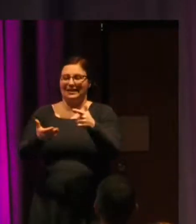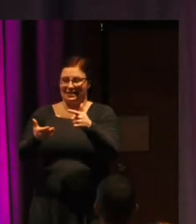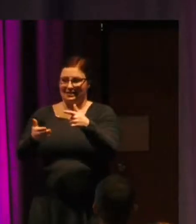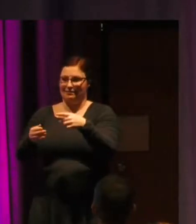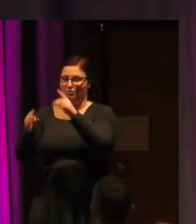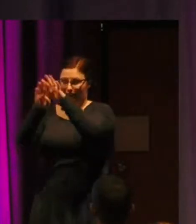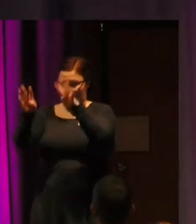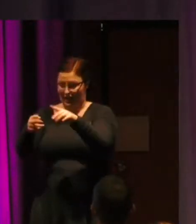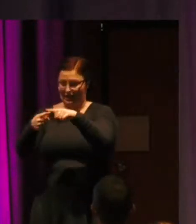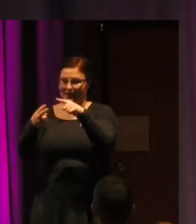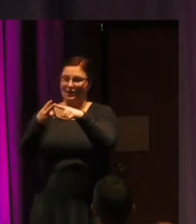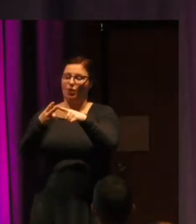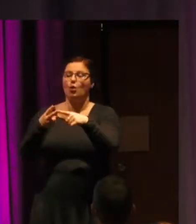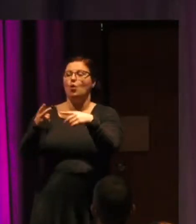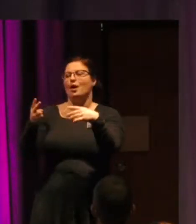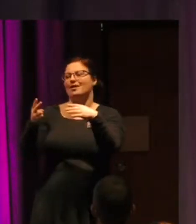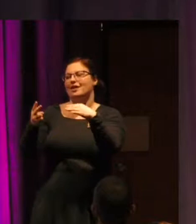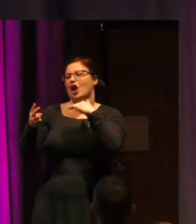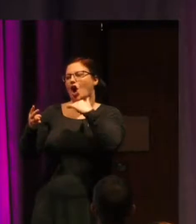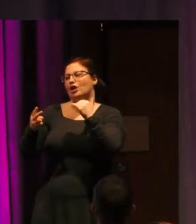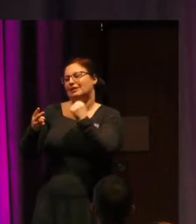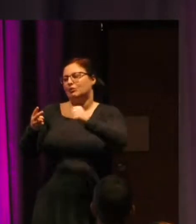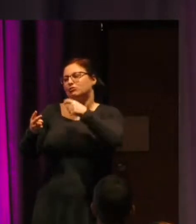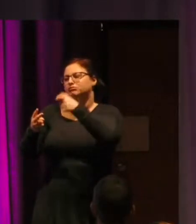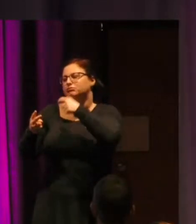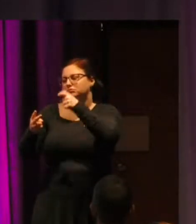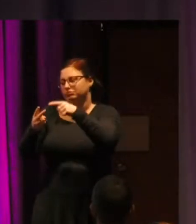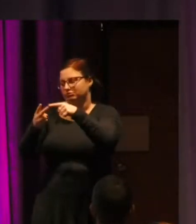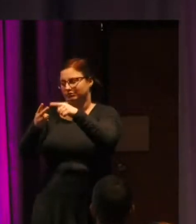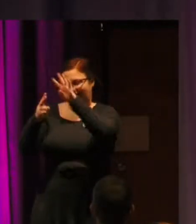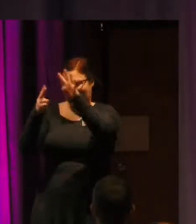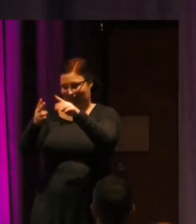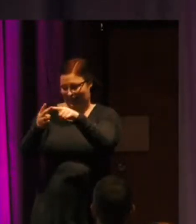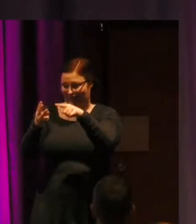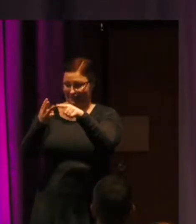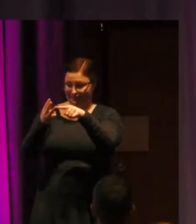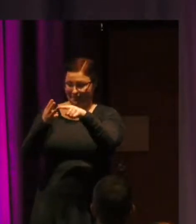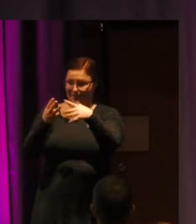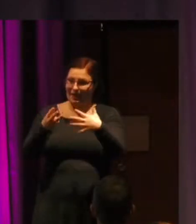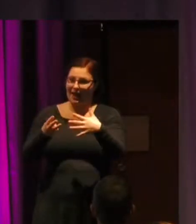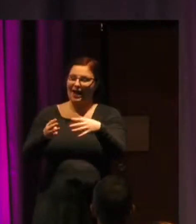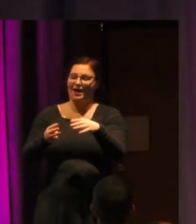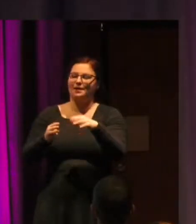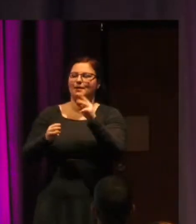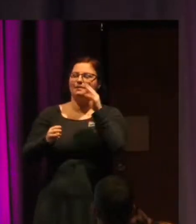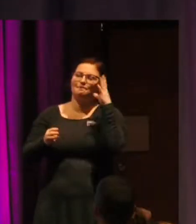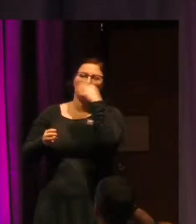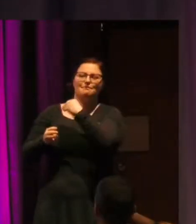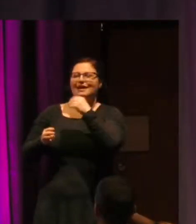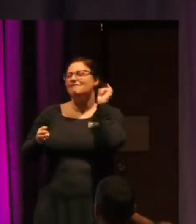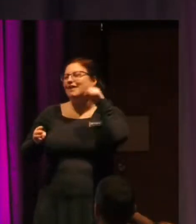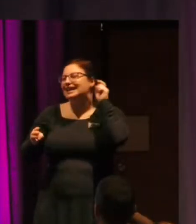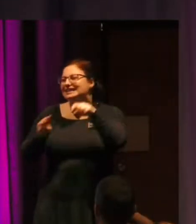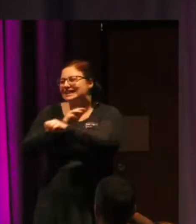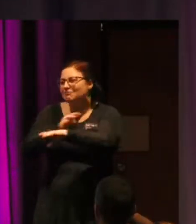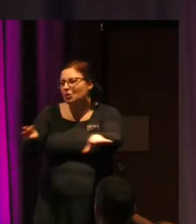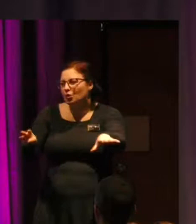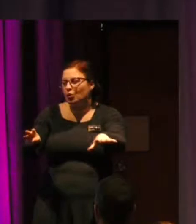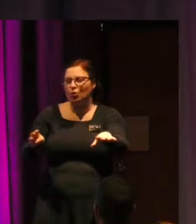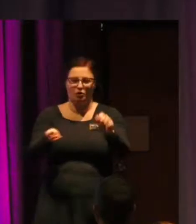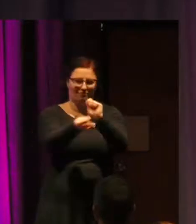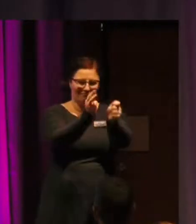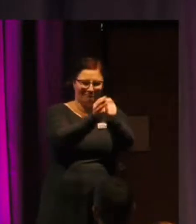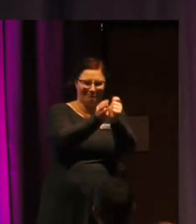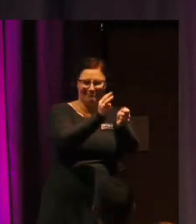on illegal hate speech online. And the third code of conduct is on disinformation or manipulation